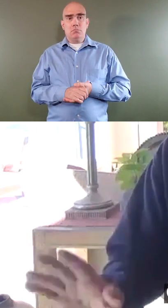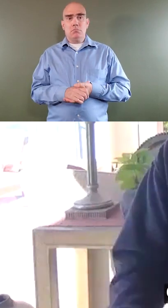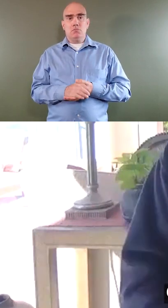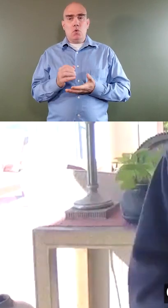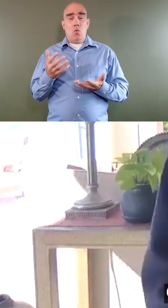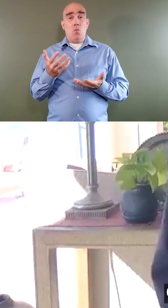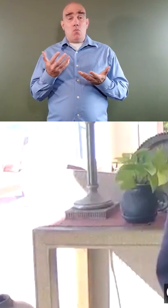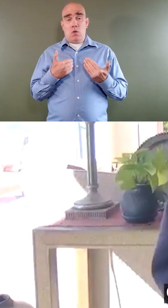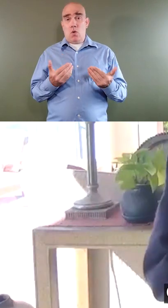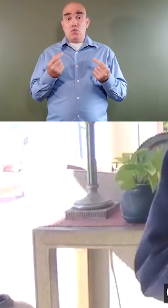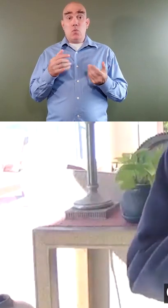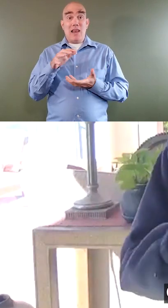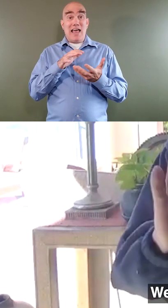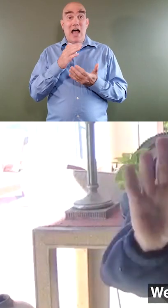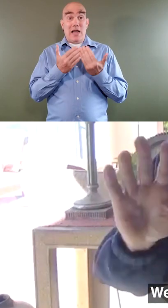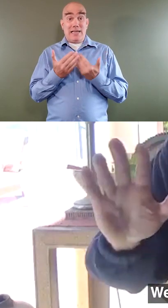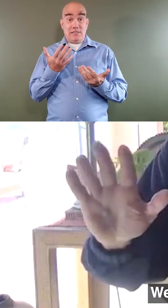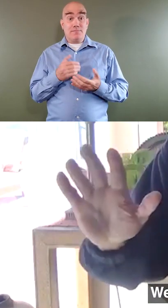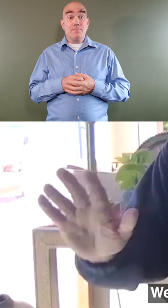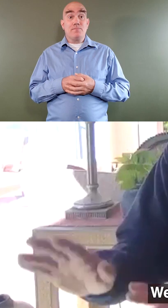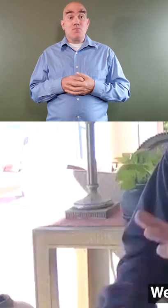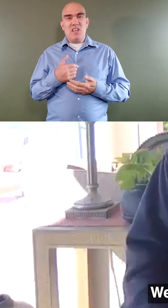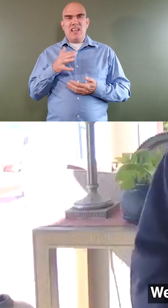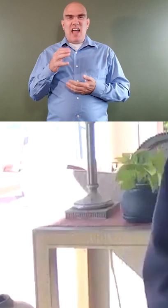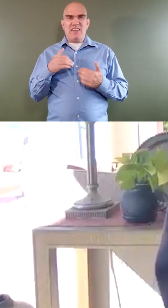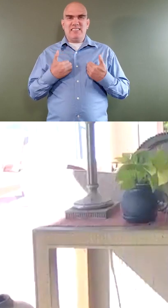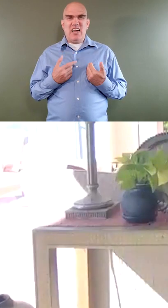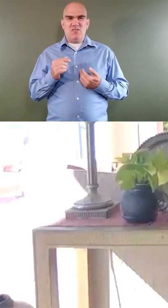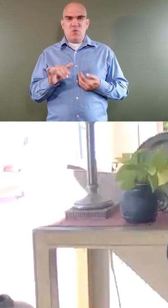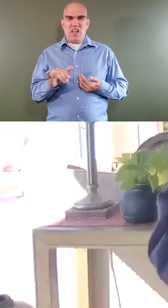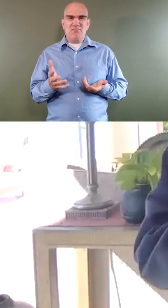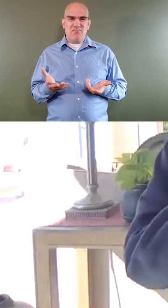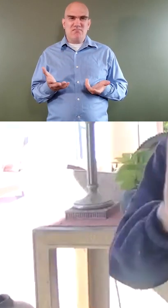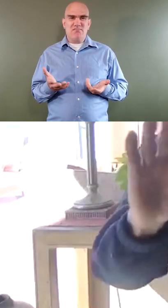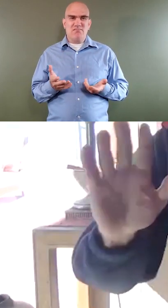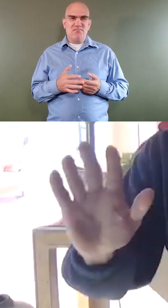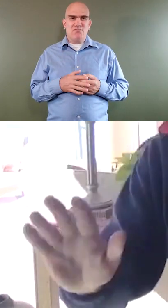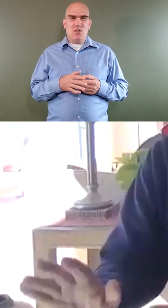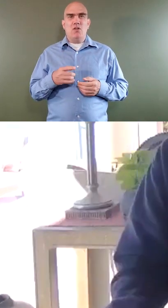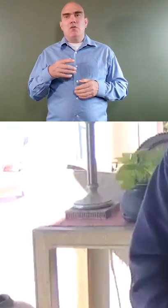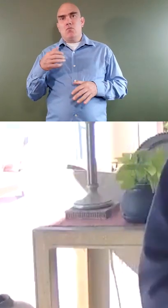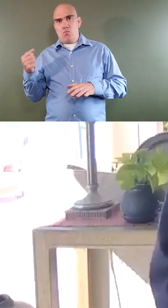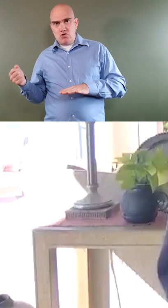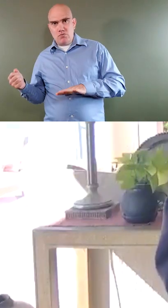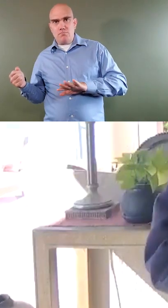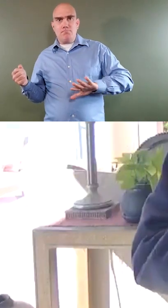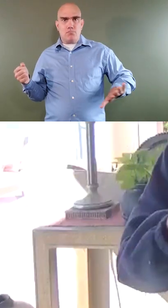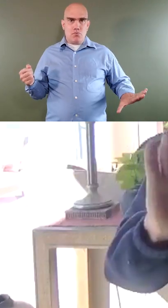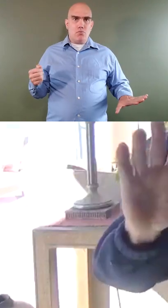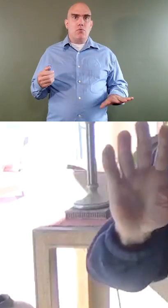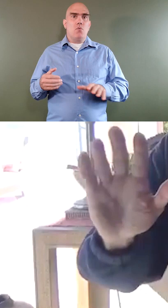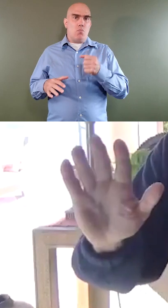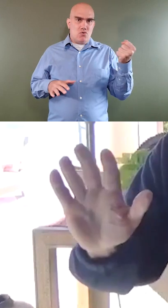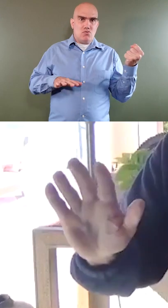Okay, so we do cloud hands. We kind of get tired of doing that, pushing and pulling and pushing and pulling down